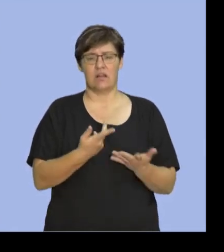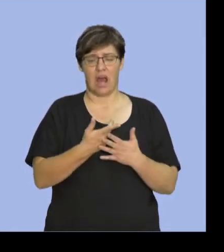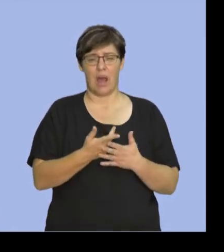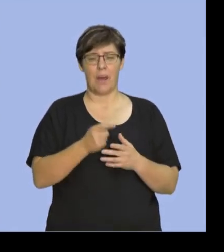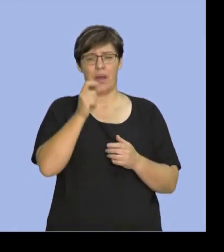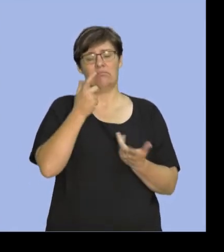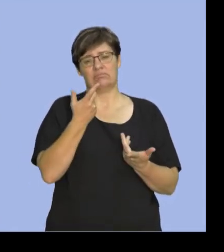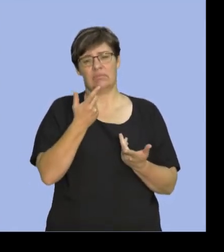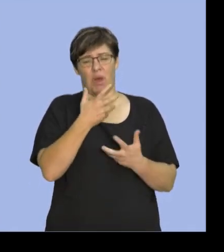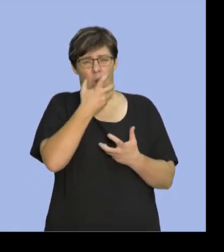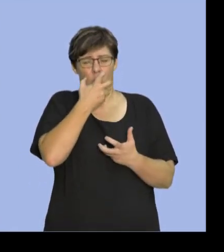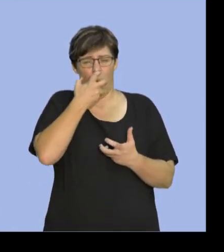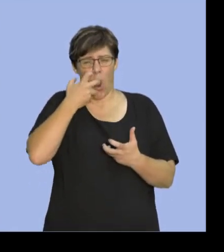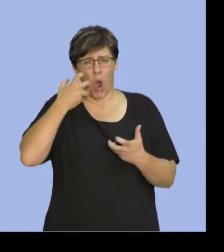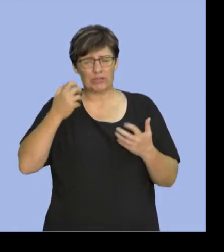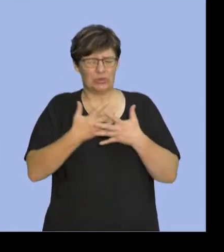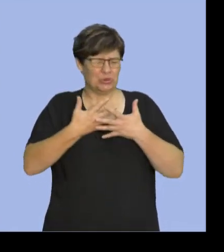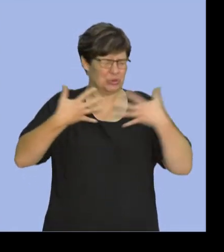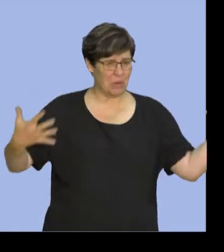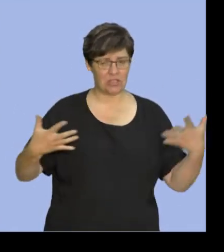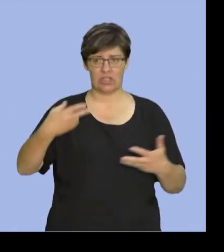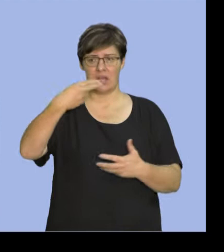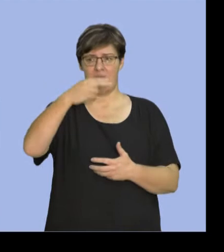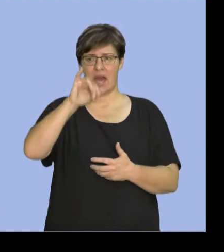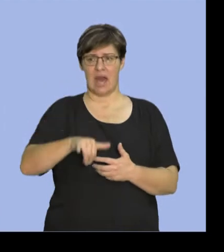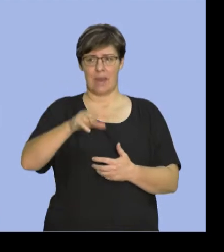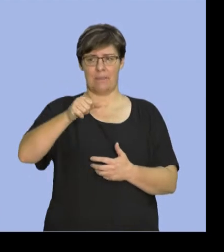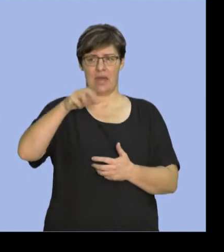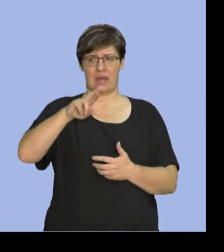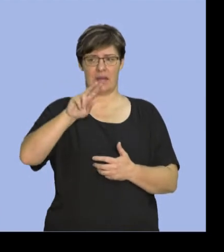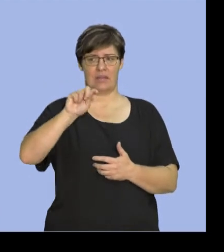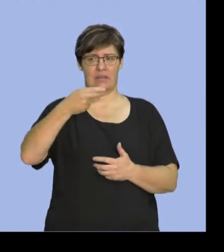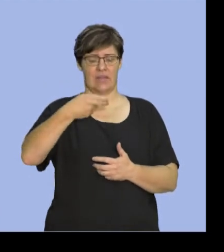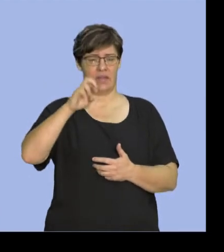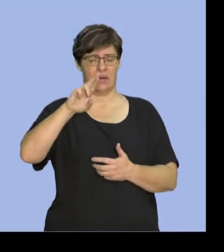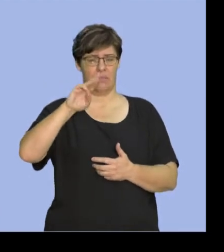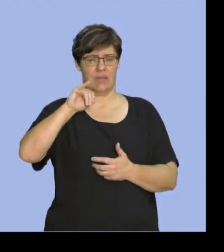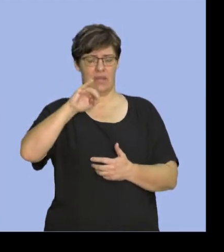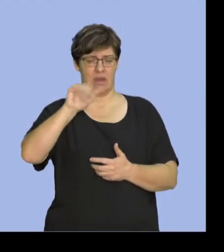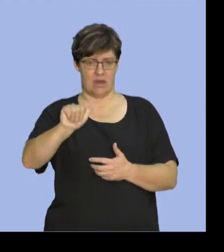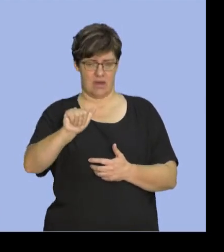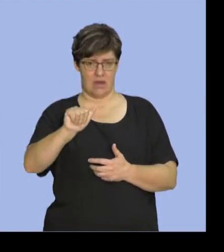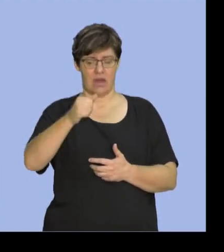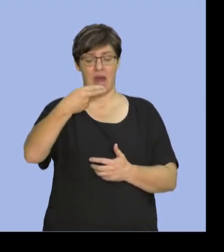body heats up excessively higher than the normal range, and we refer to that as hyper.